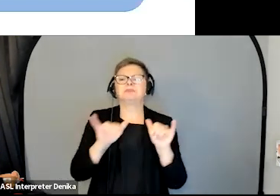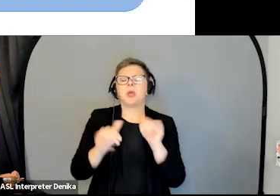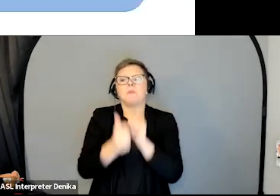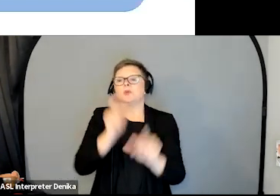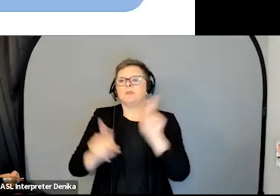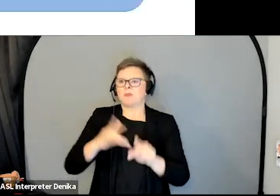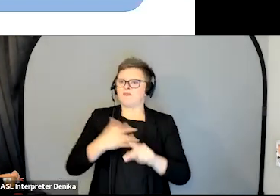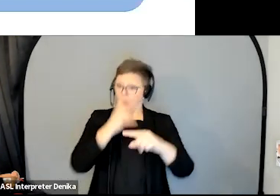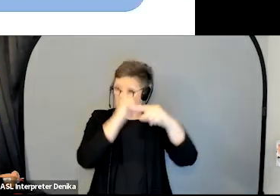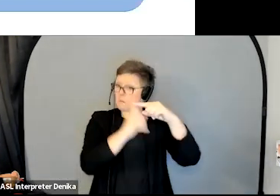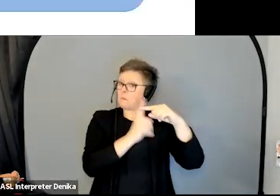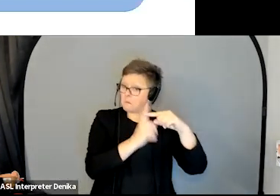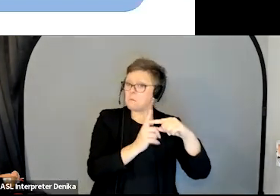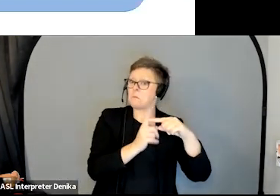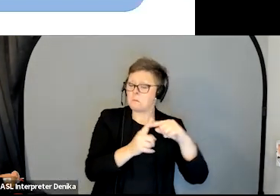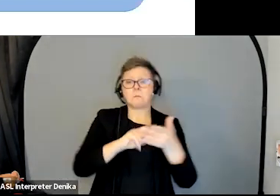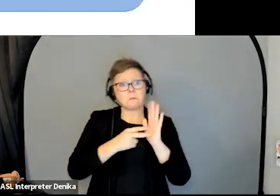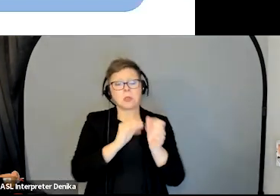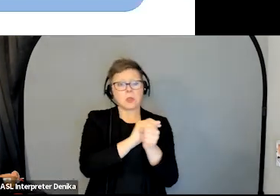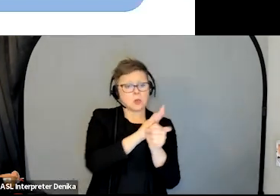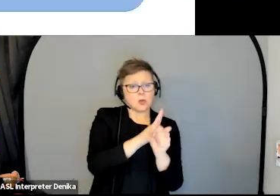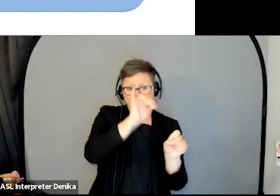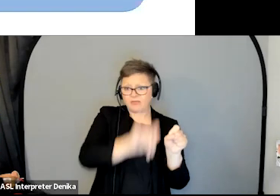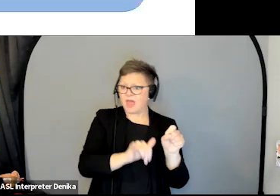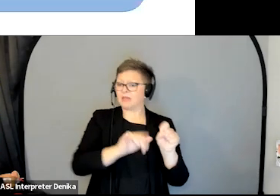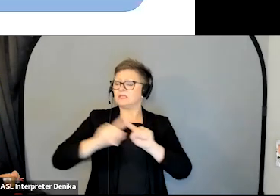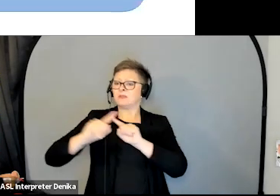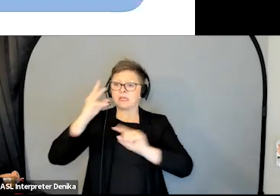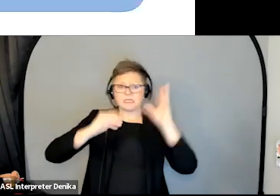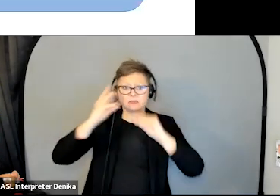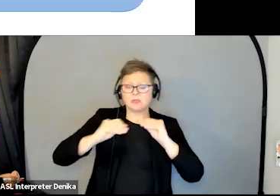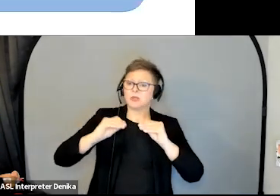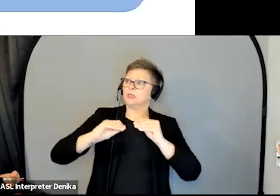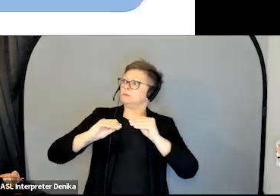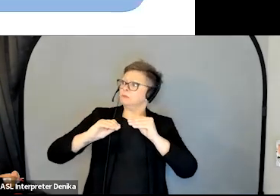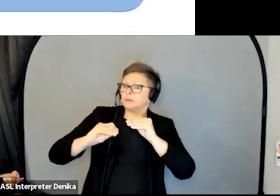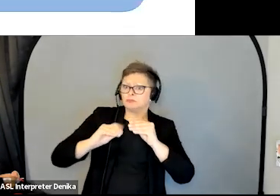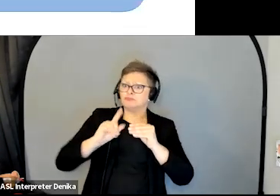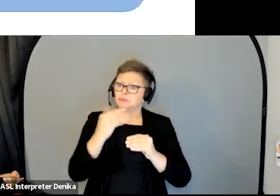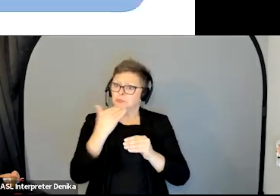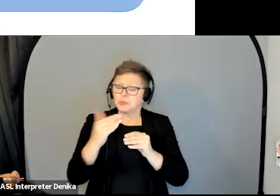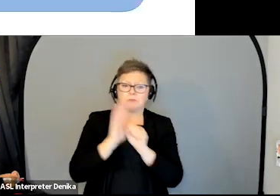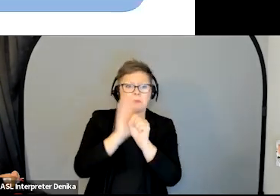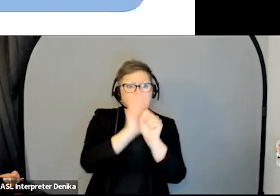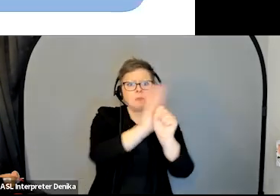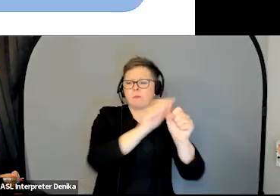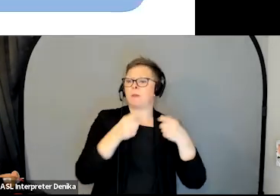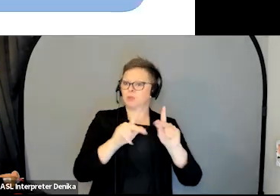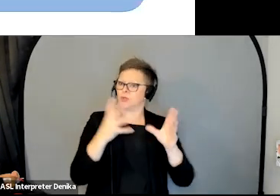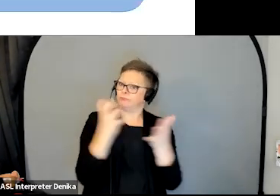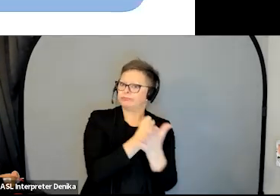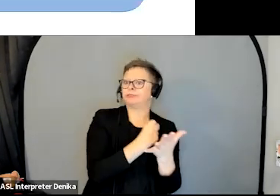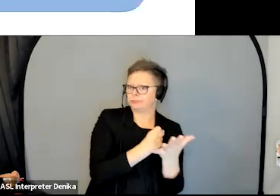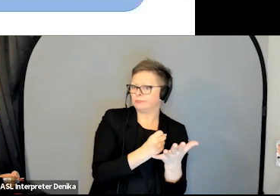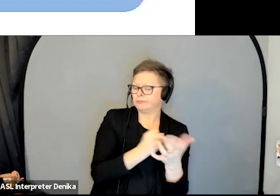that the experience of the pandemic has presented an opportunity for advocacy for people with disabilities with respect to workplace